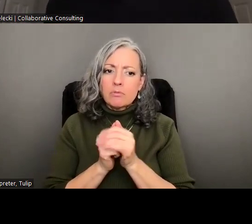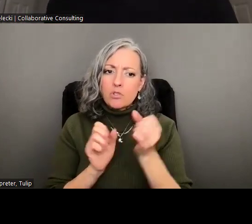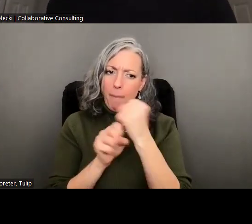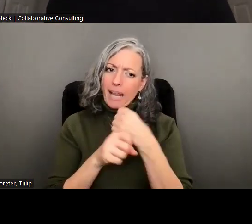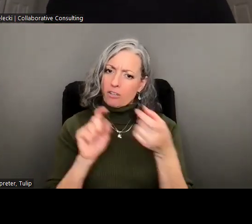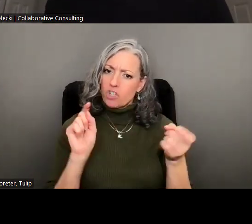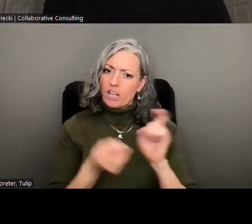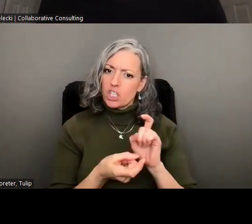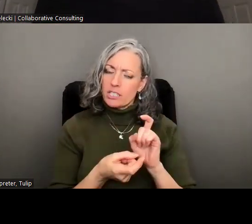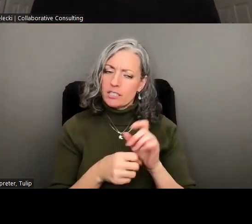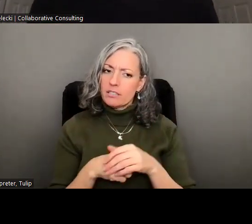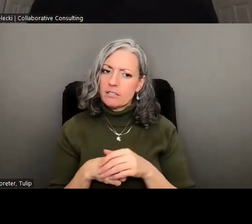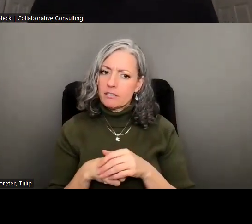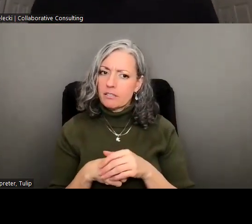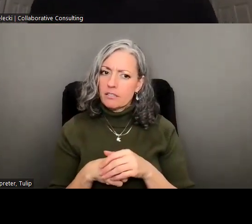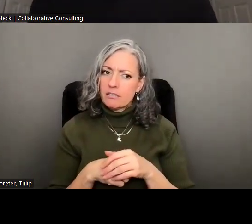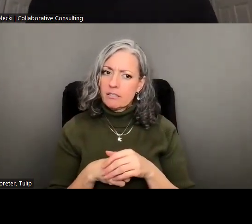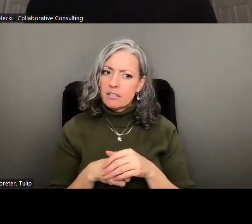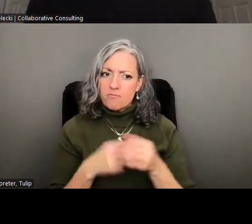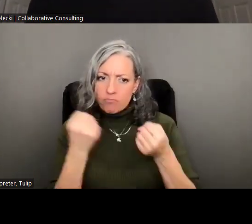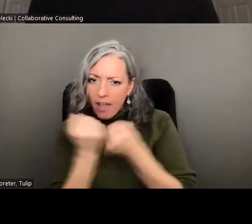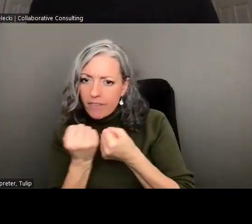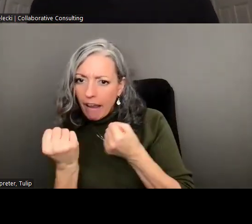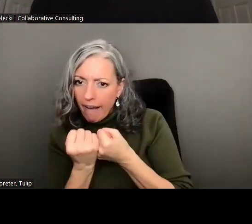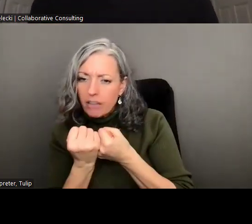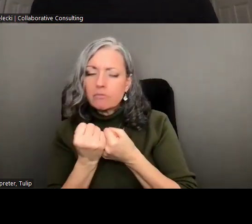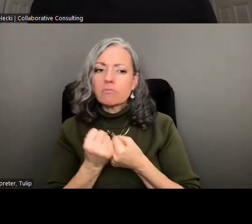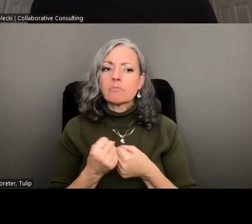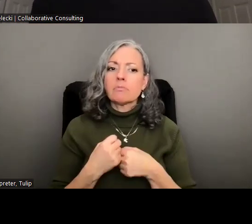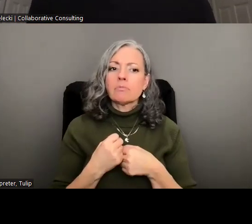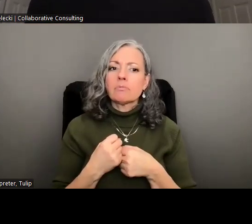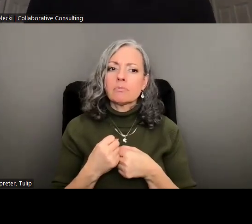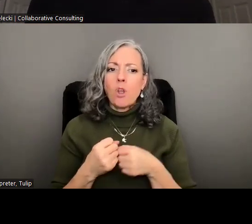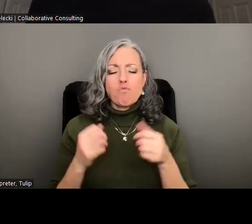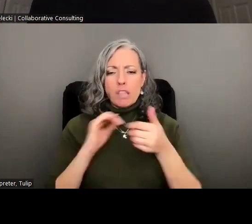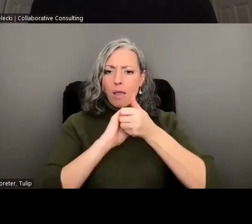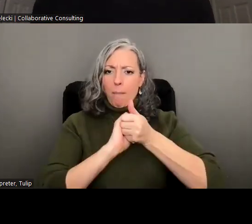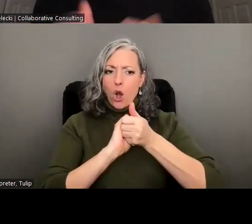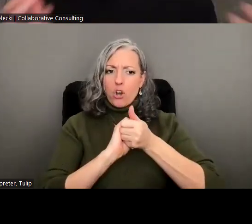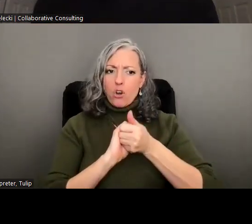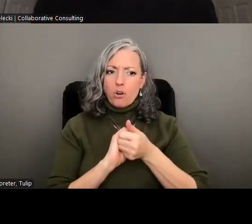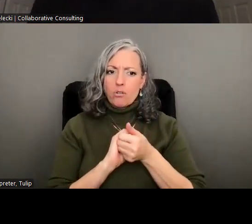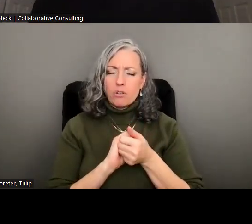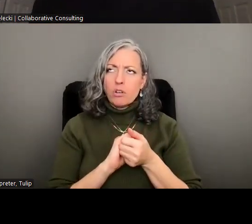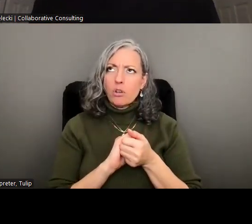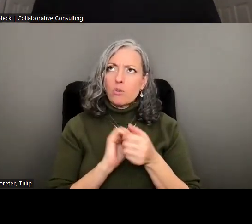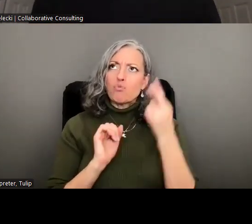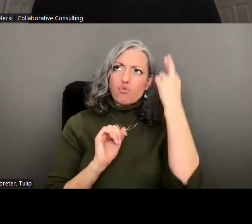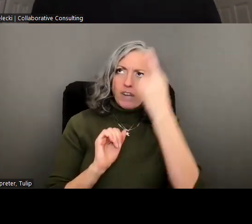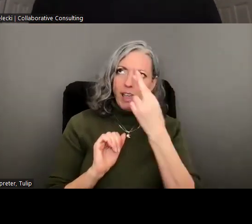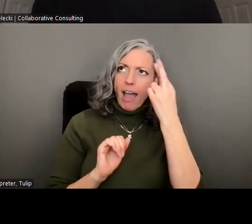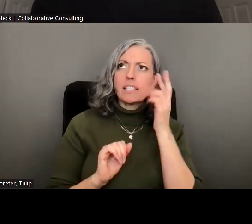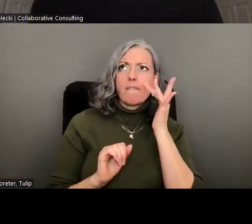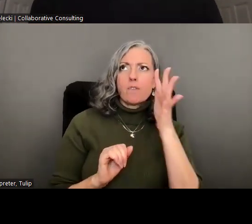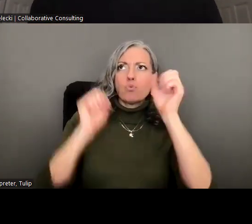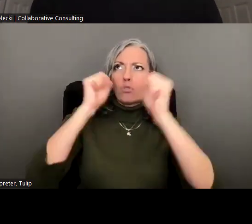changes, to advocate, and to partner effectively to realize this future vision